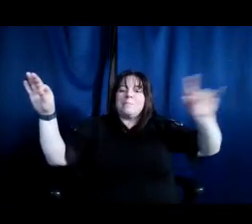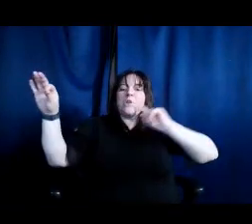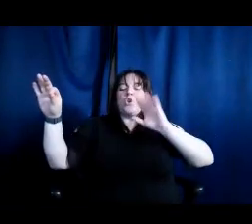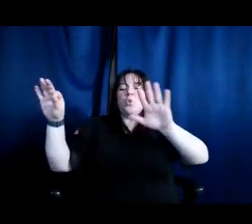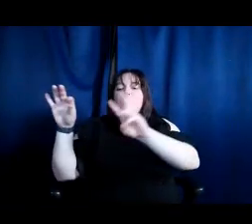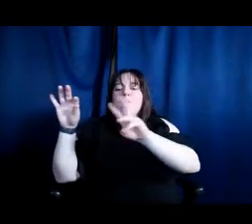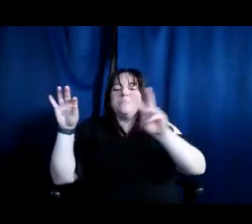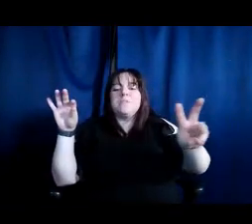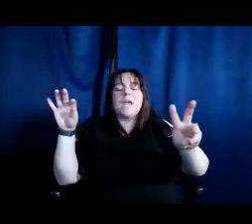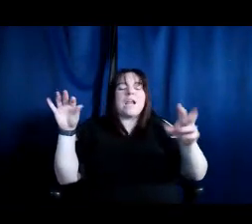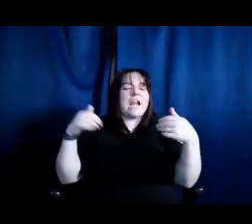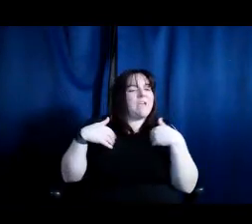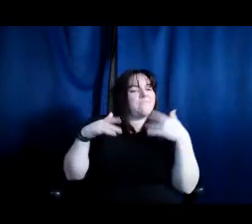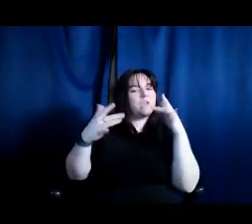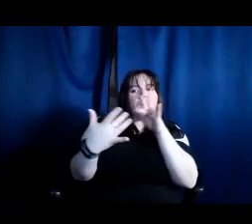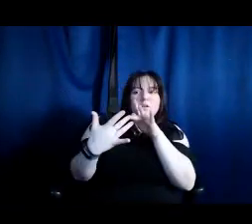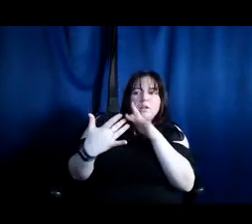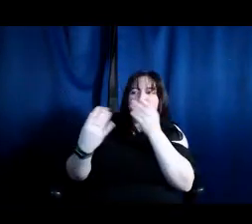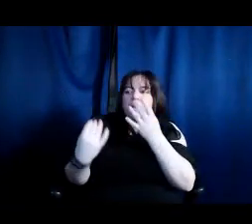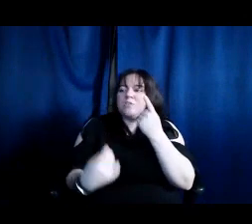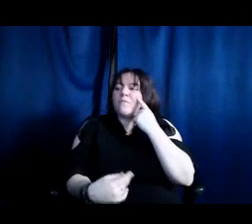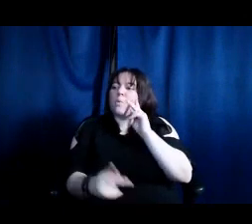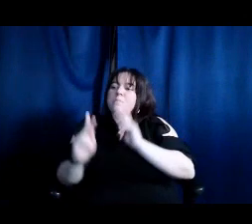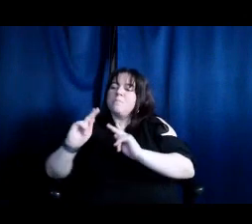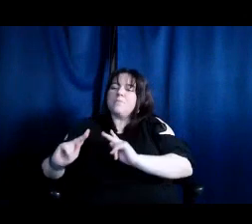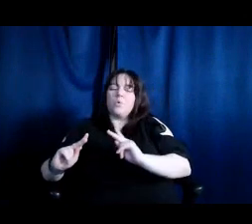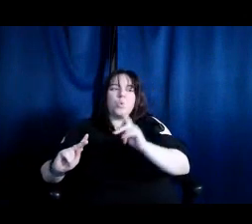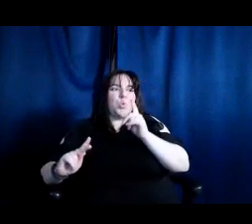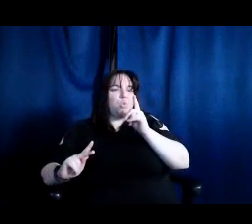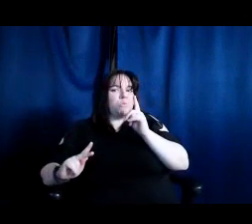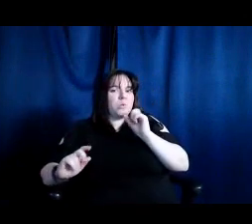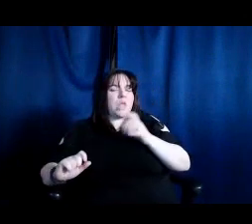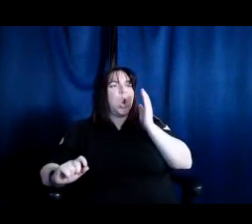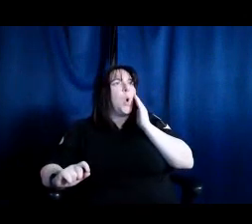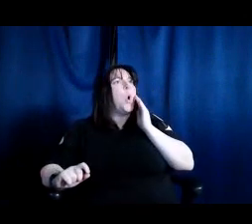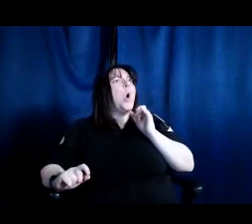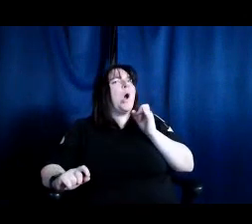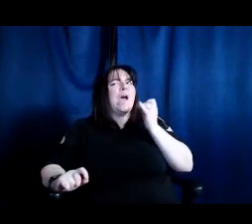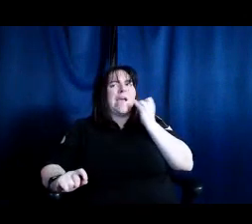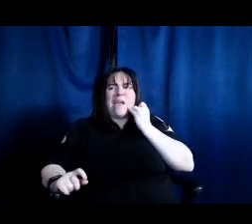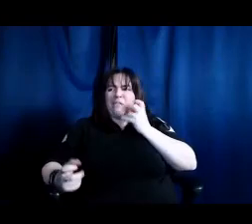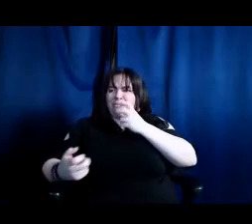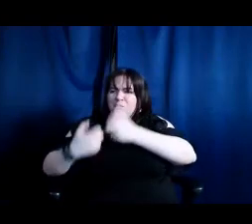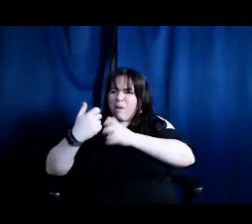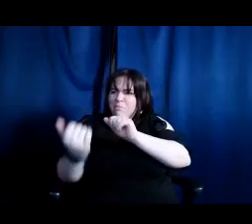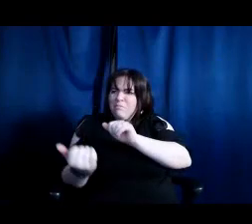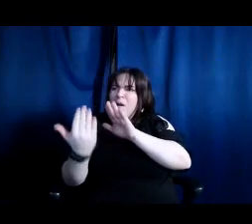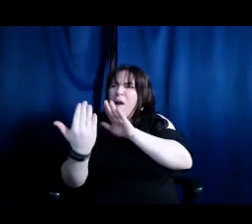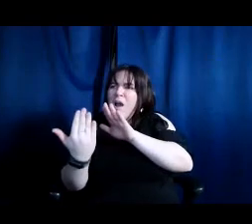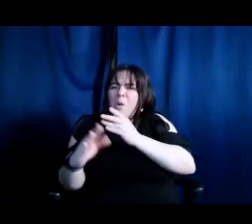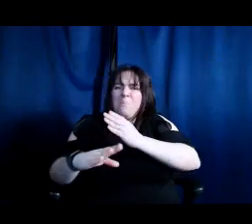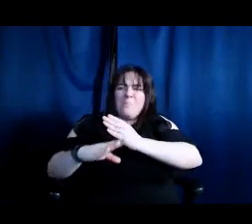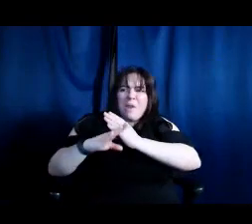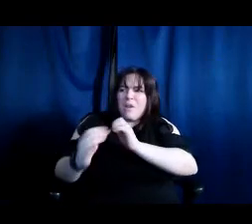contact information to users so users know who to reach out to if they do encounter